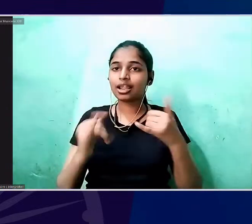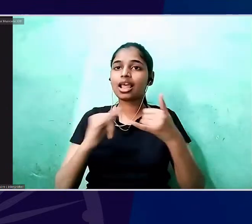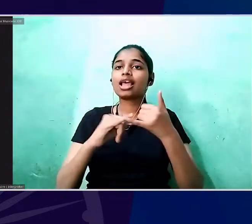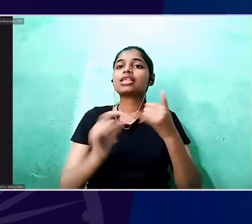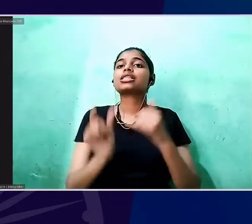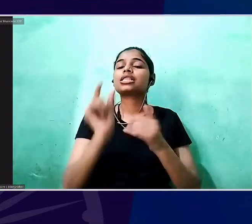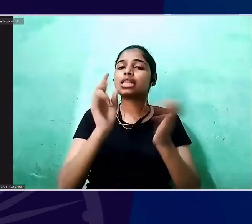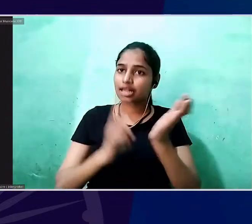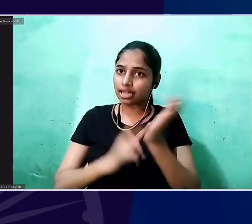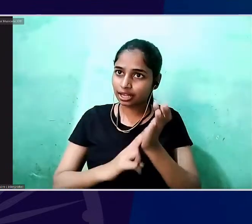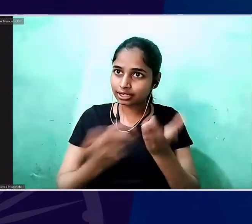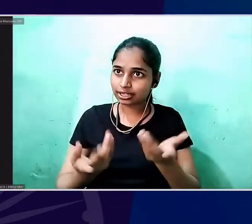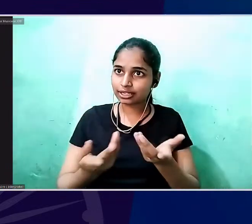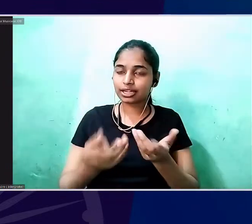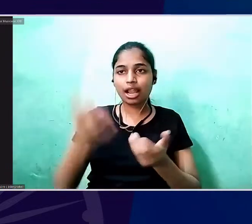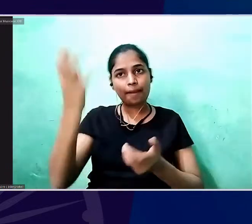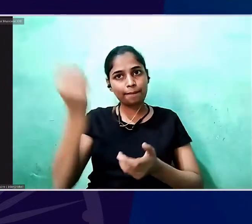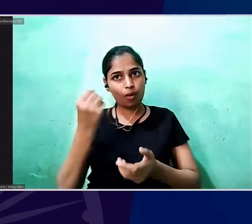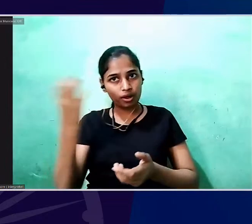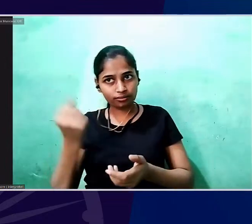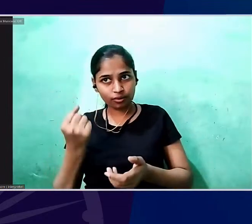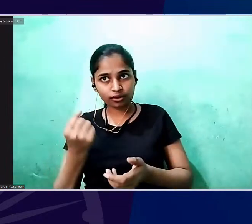from our website